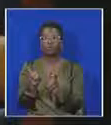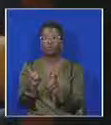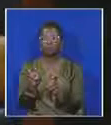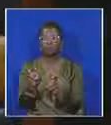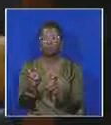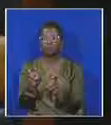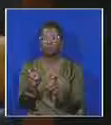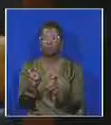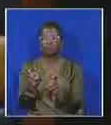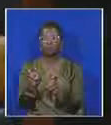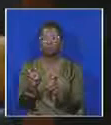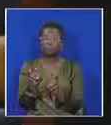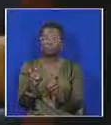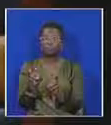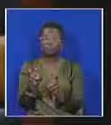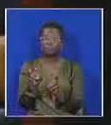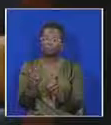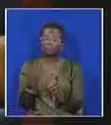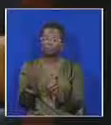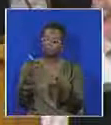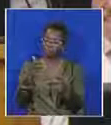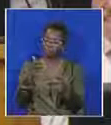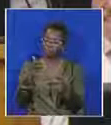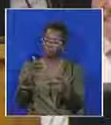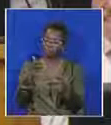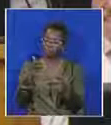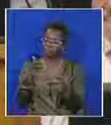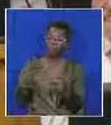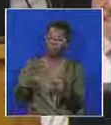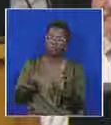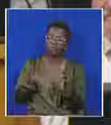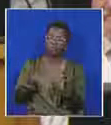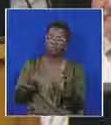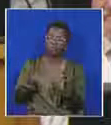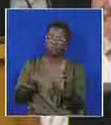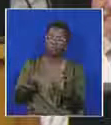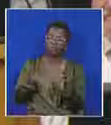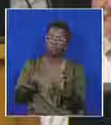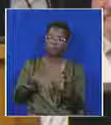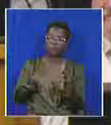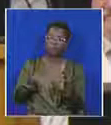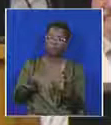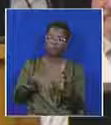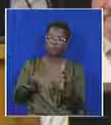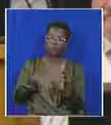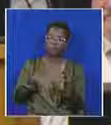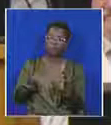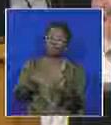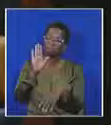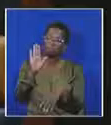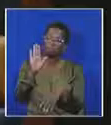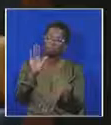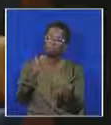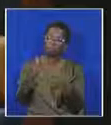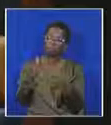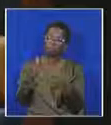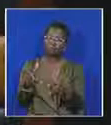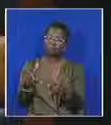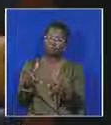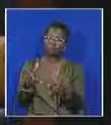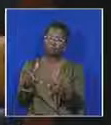You have withdrawn, okay. I have withdrawn those words. Yes. Now, I'd like to continue to honor